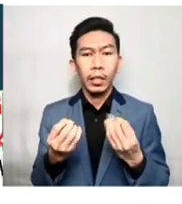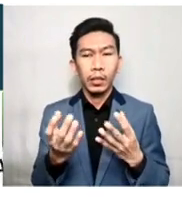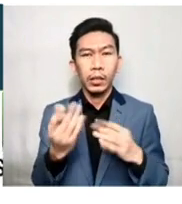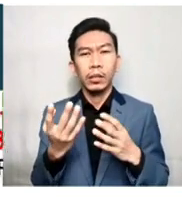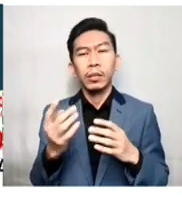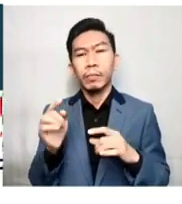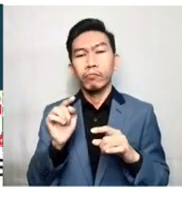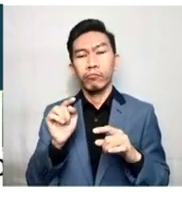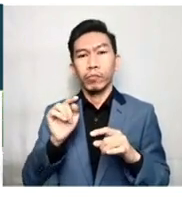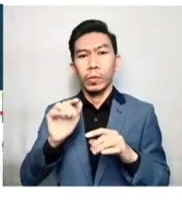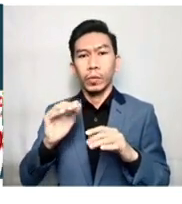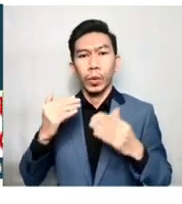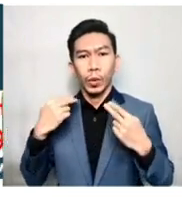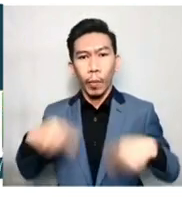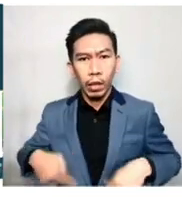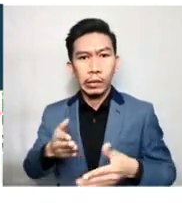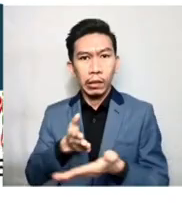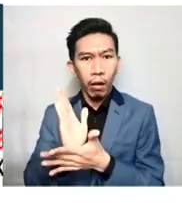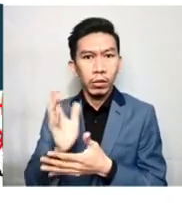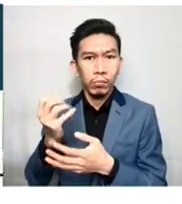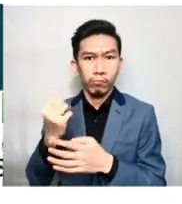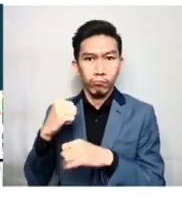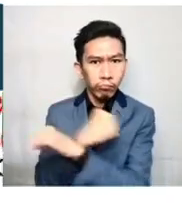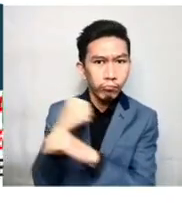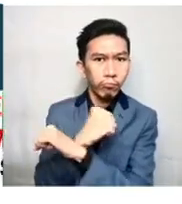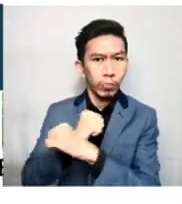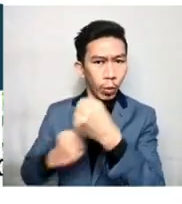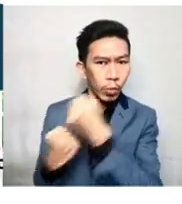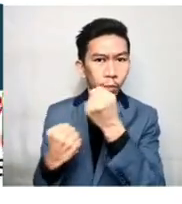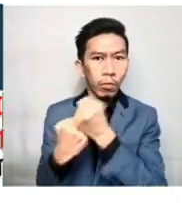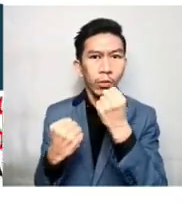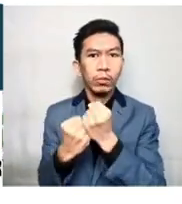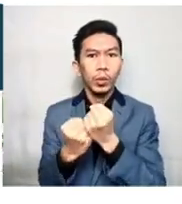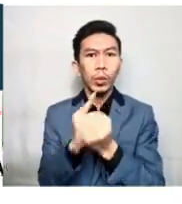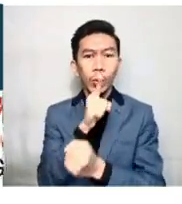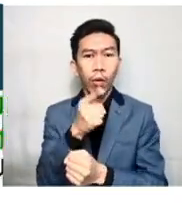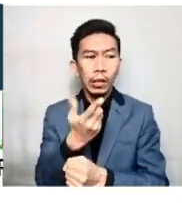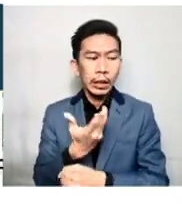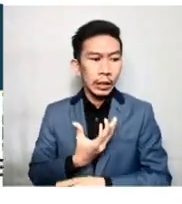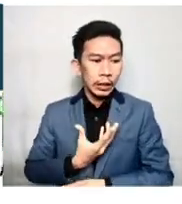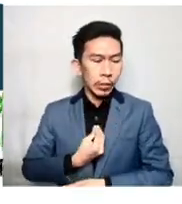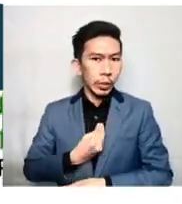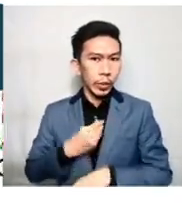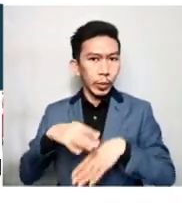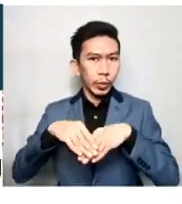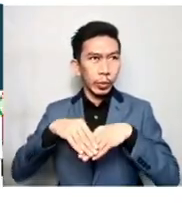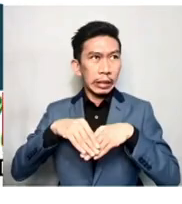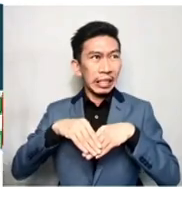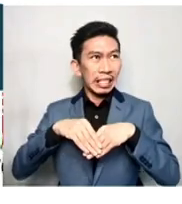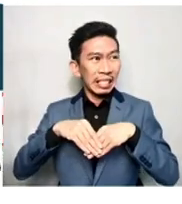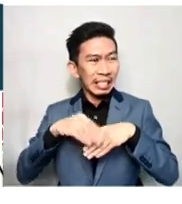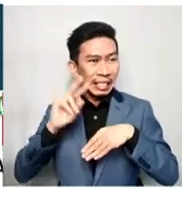human rights defenders, understandably so, no, because of fear for their lives, would tend to, you know, think twice on